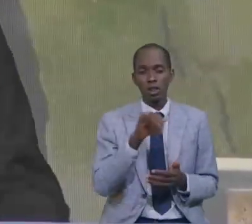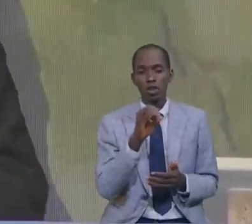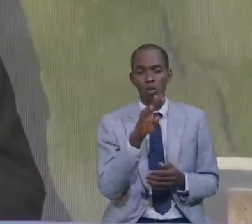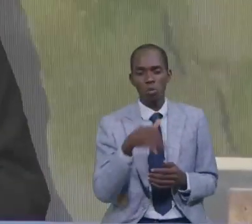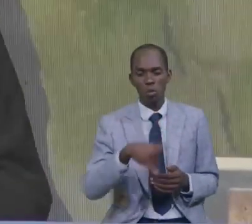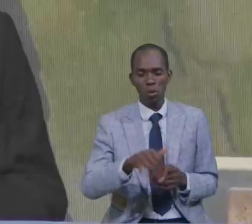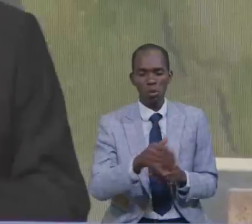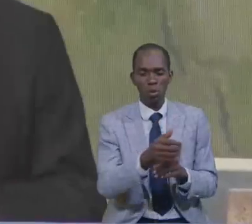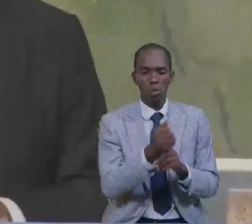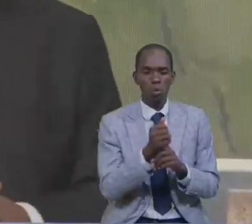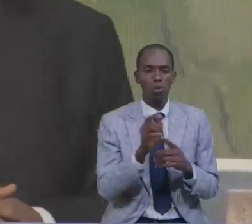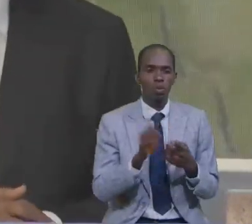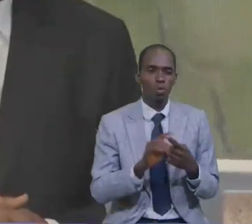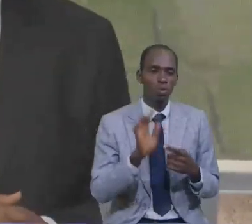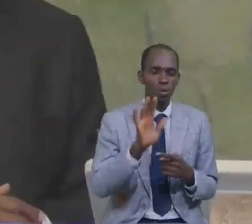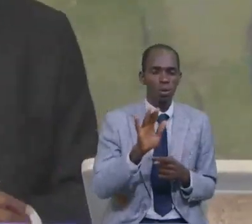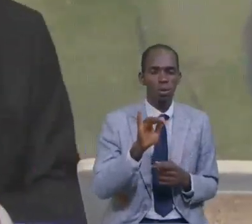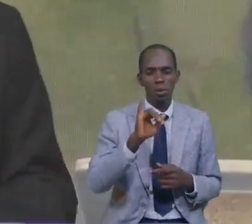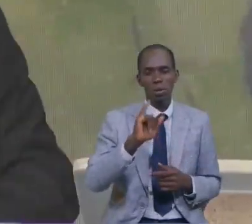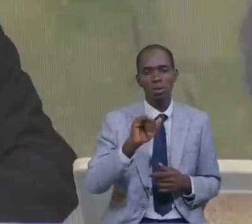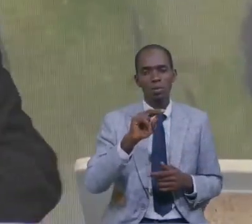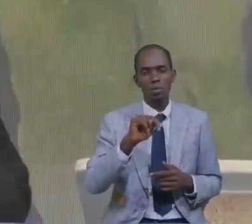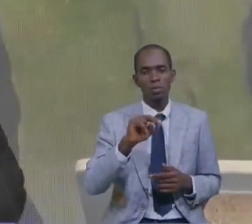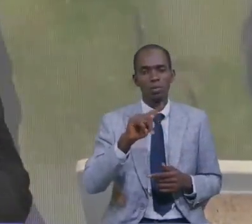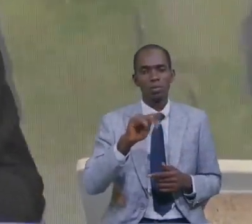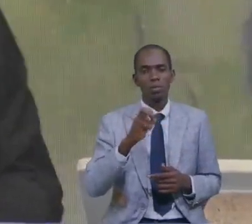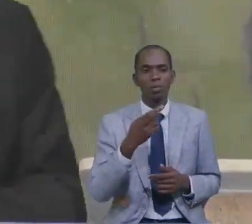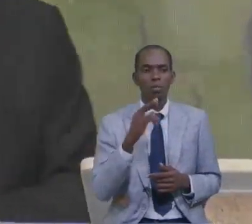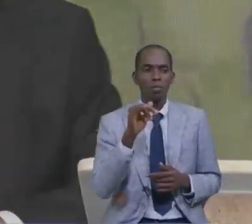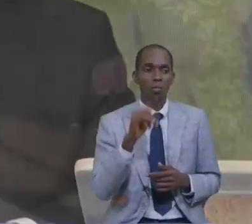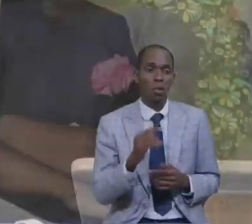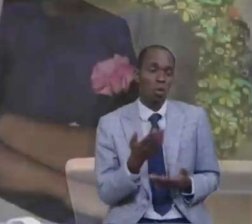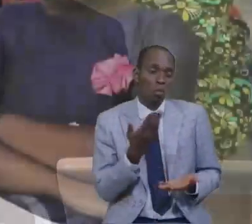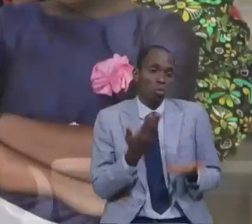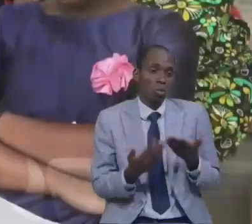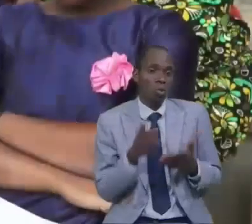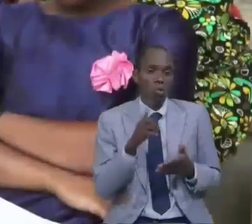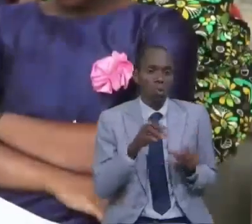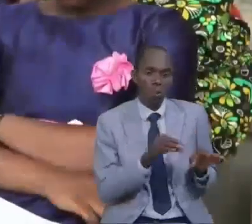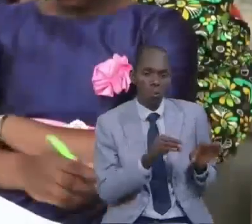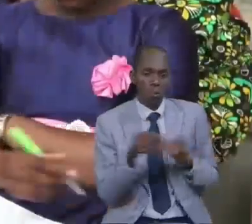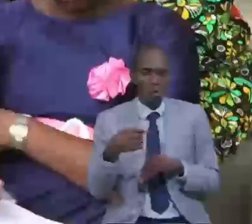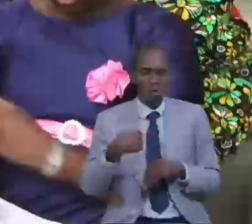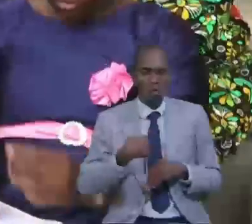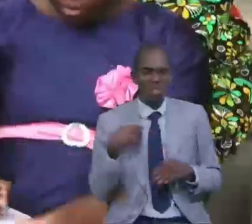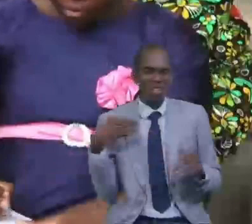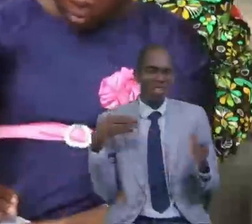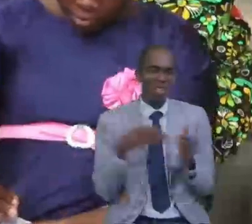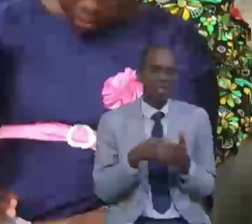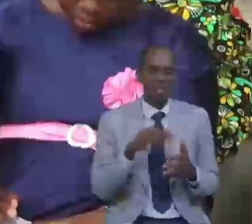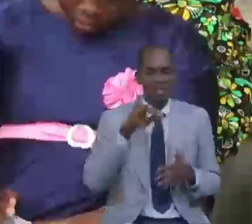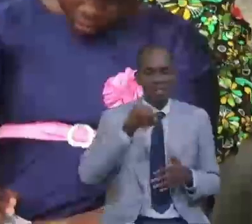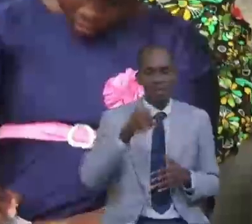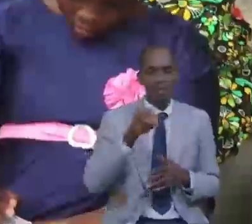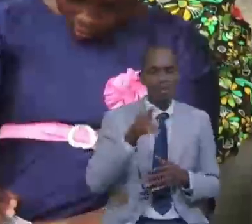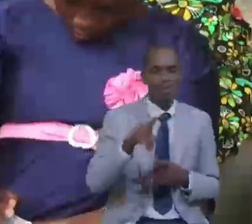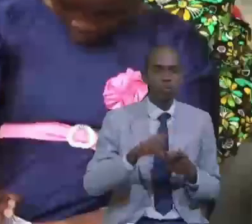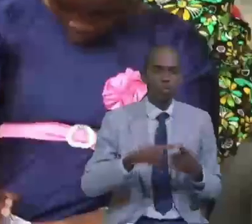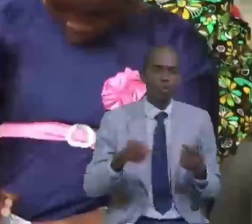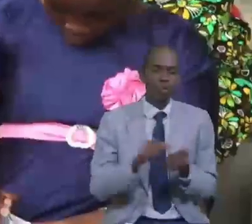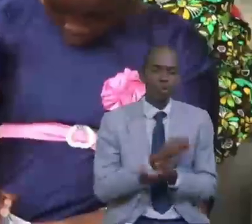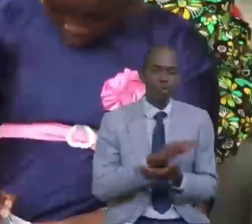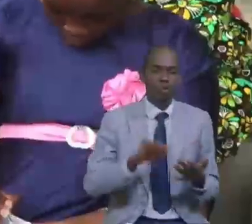him without cause. F is freedom from